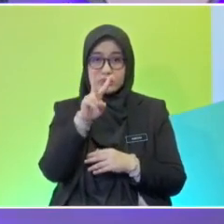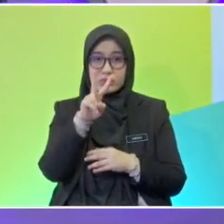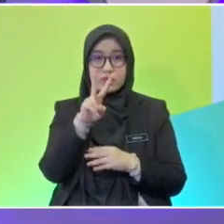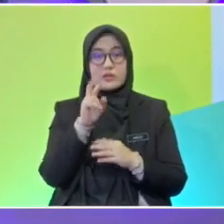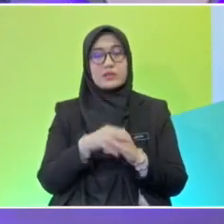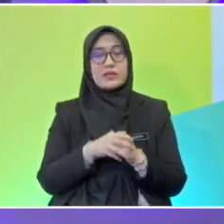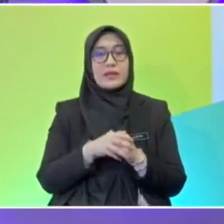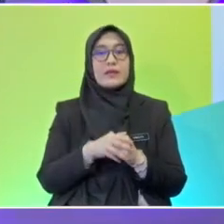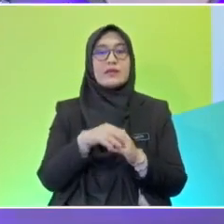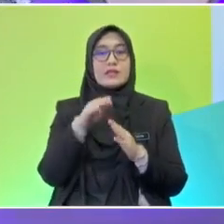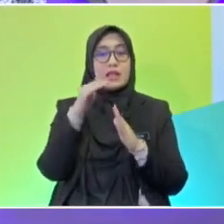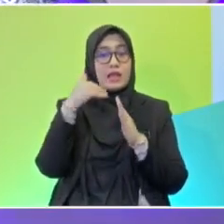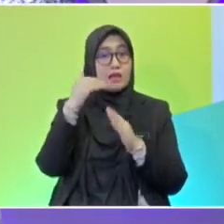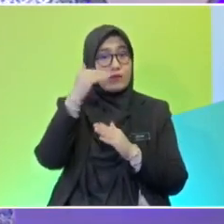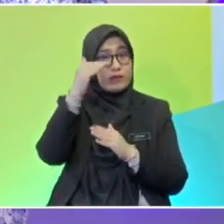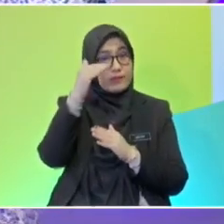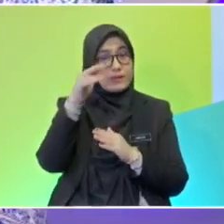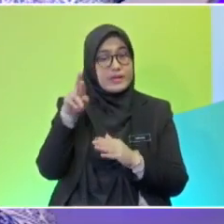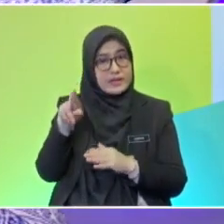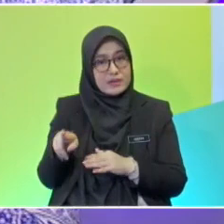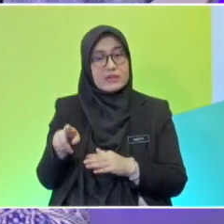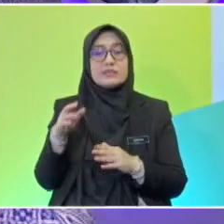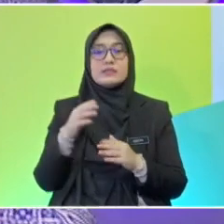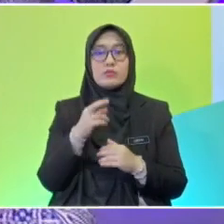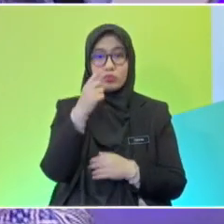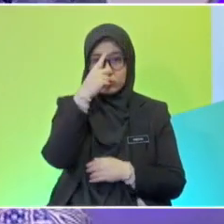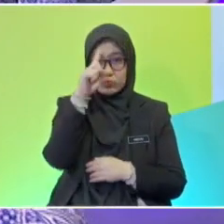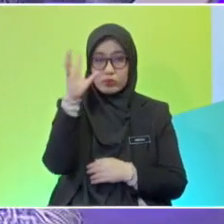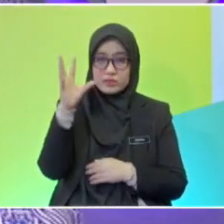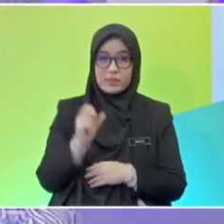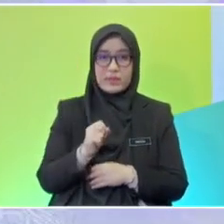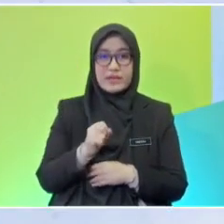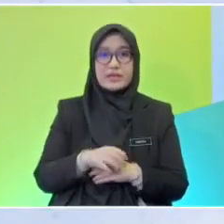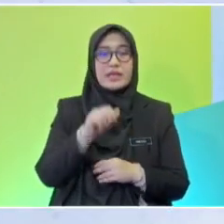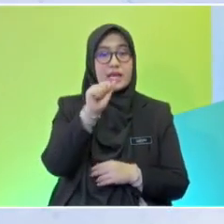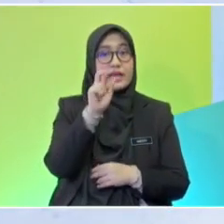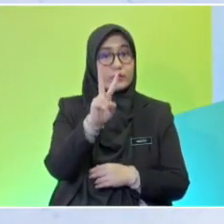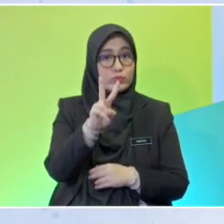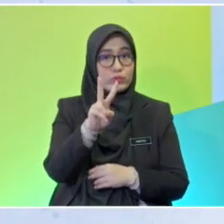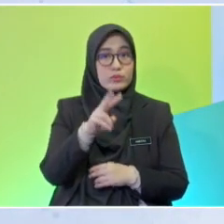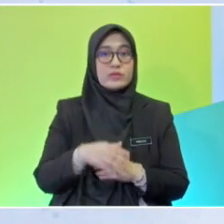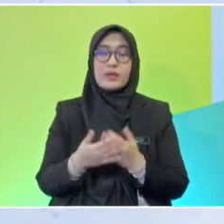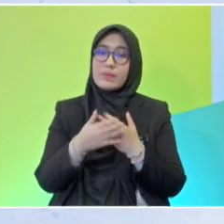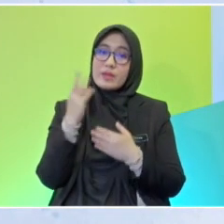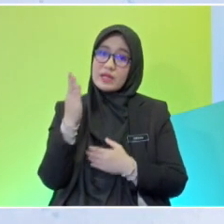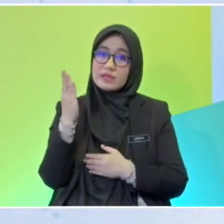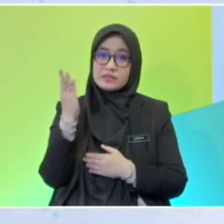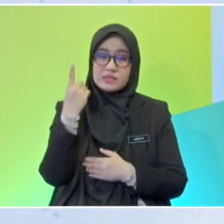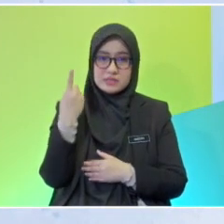of pupils to achieve. For the level A2, it is very basic. Pupils are expected to be able